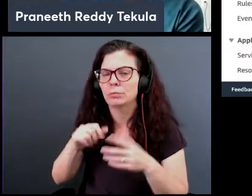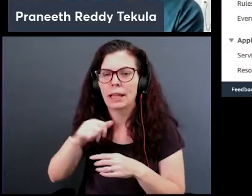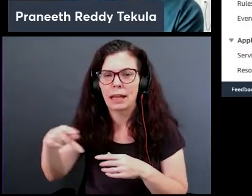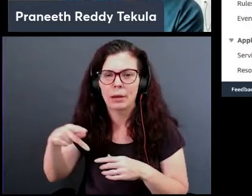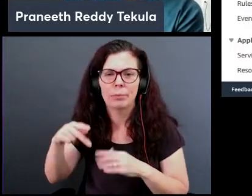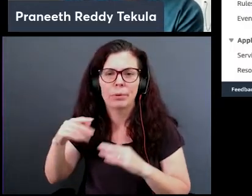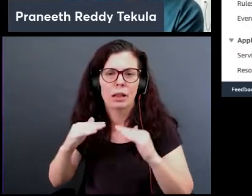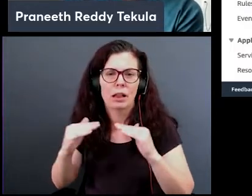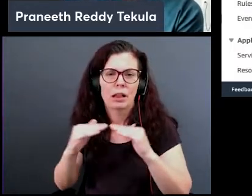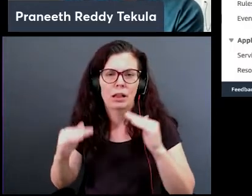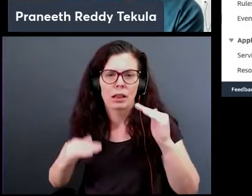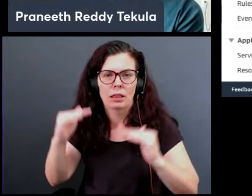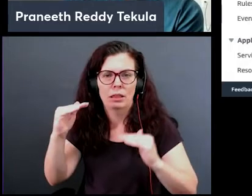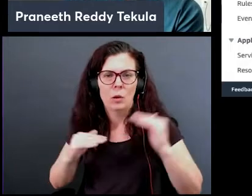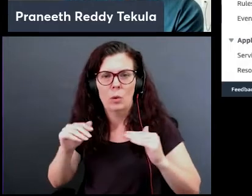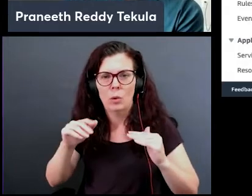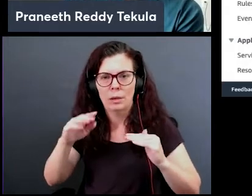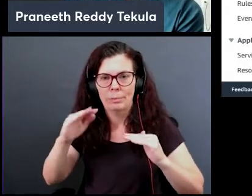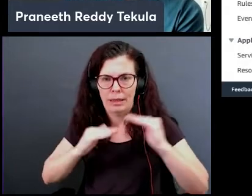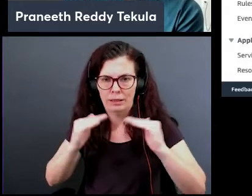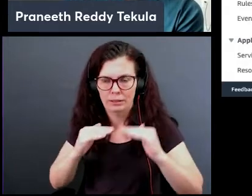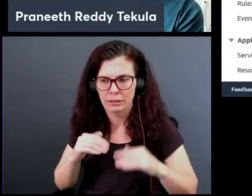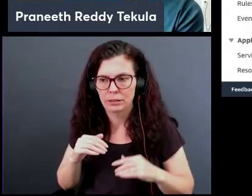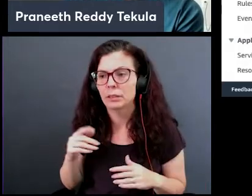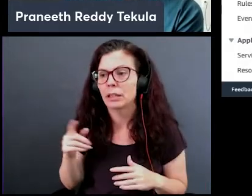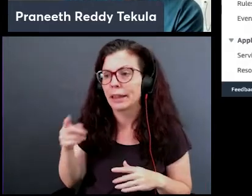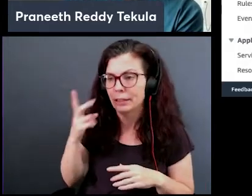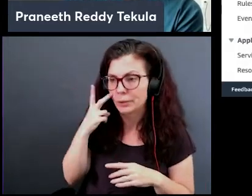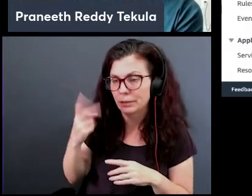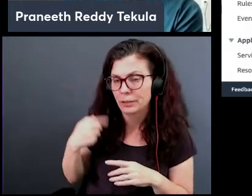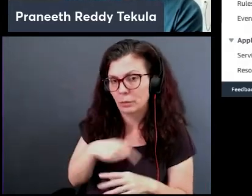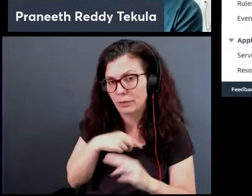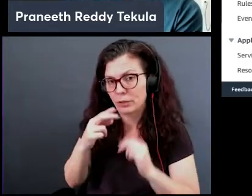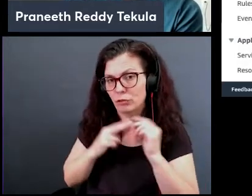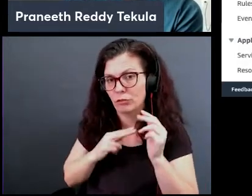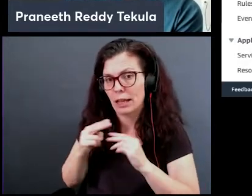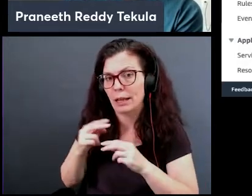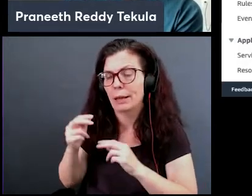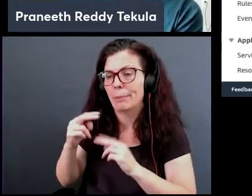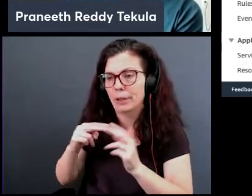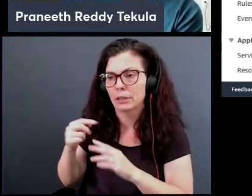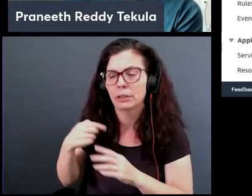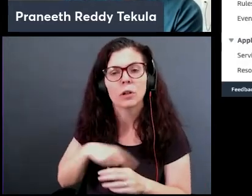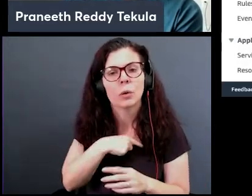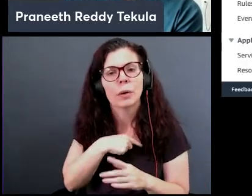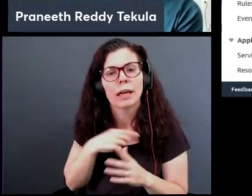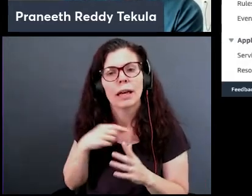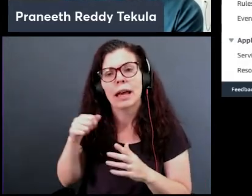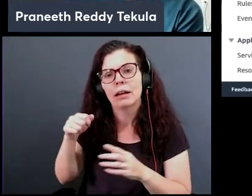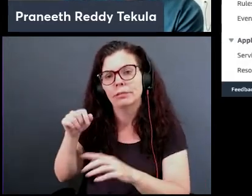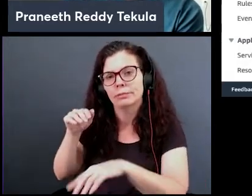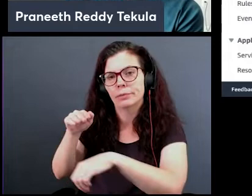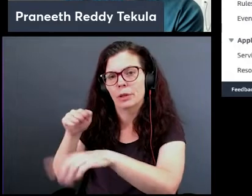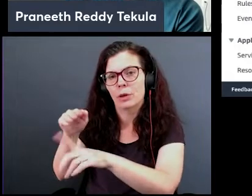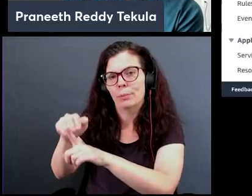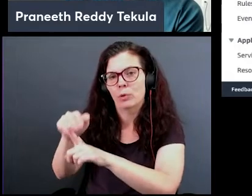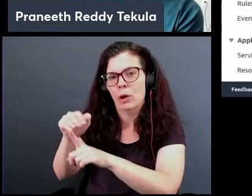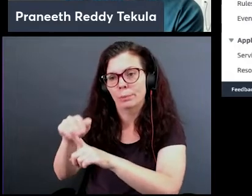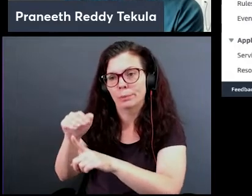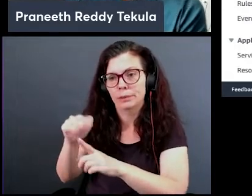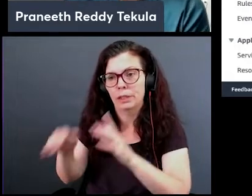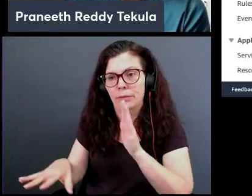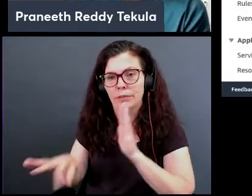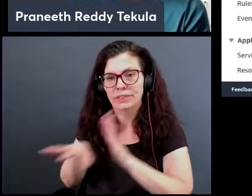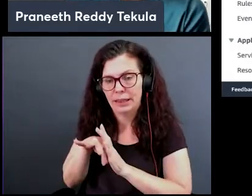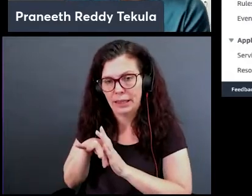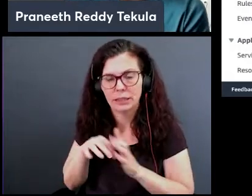is a query builder view, which also is like a prompt visual way of selecting. But for